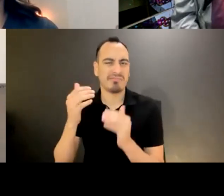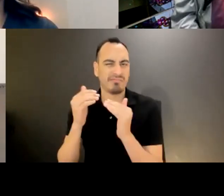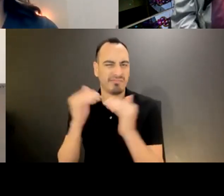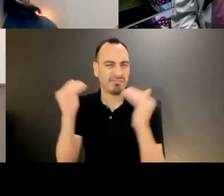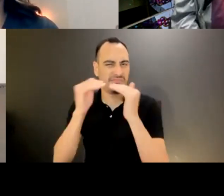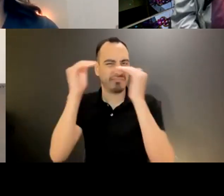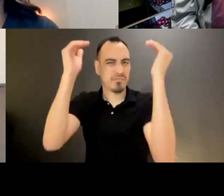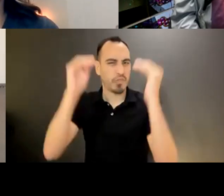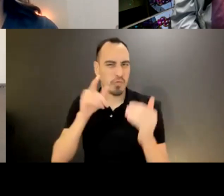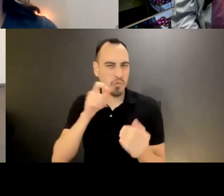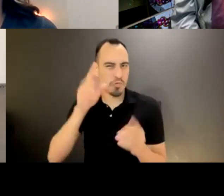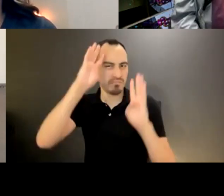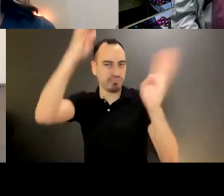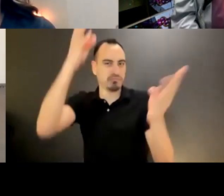be.